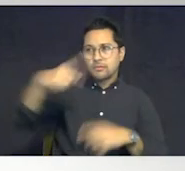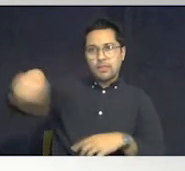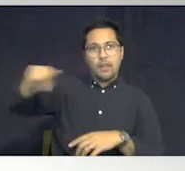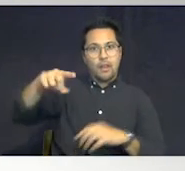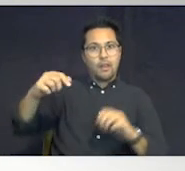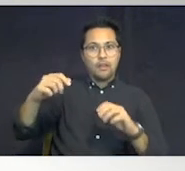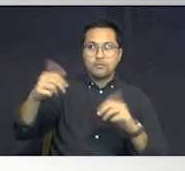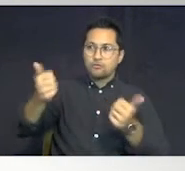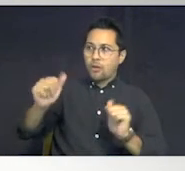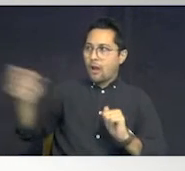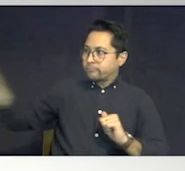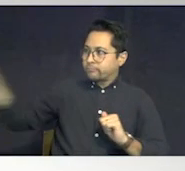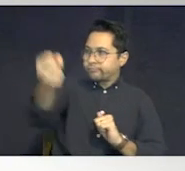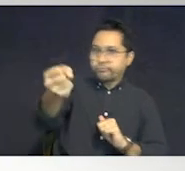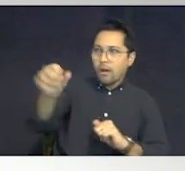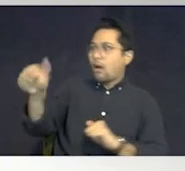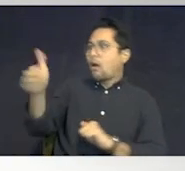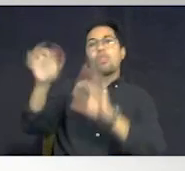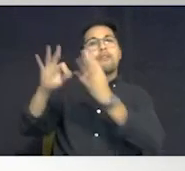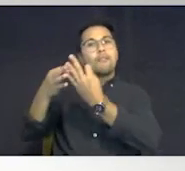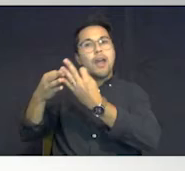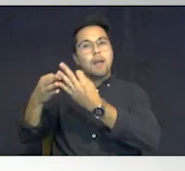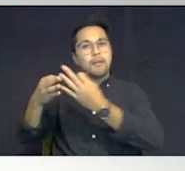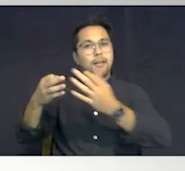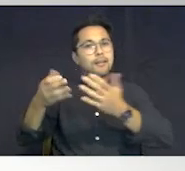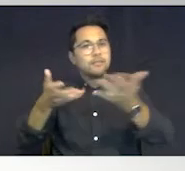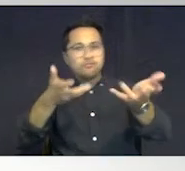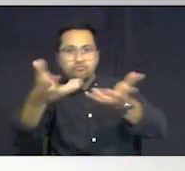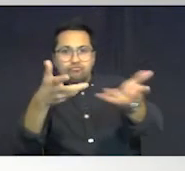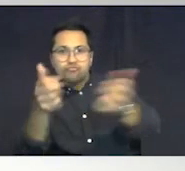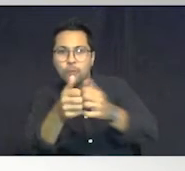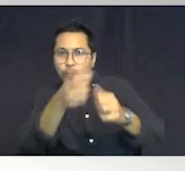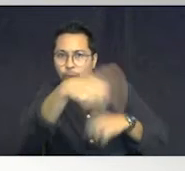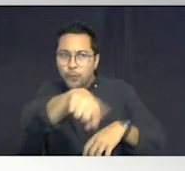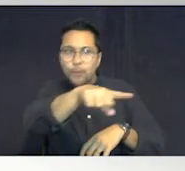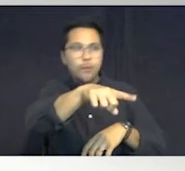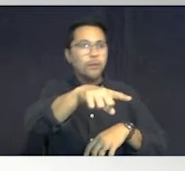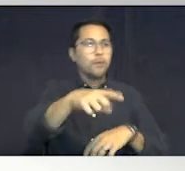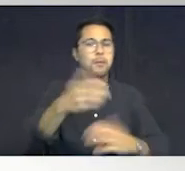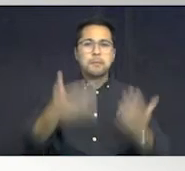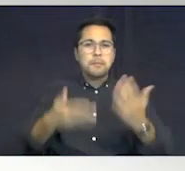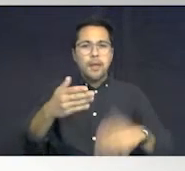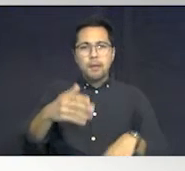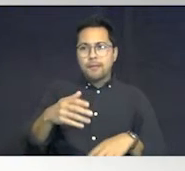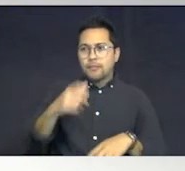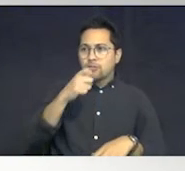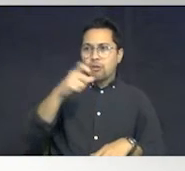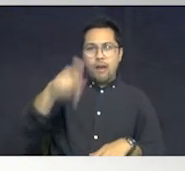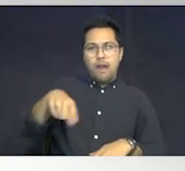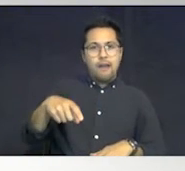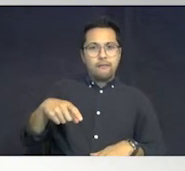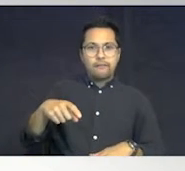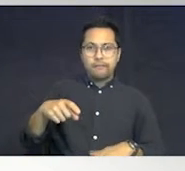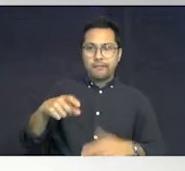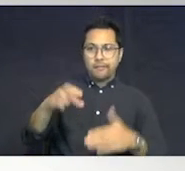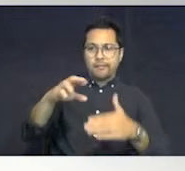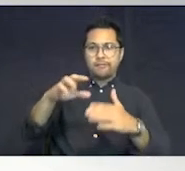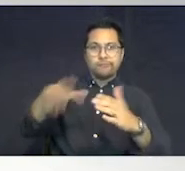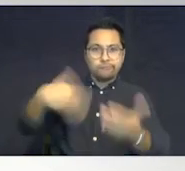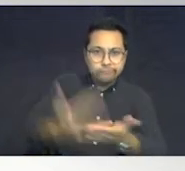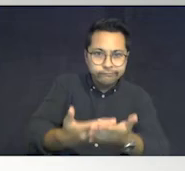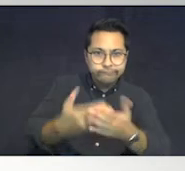parent liaisons to talk about just questions in general. We may not have to arrive at a disagreement or dispute,